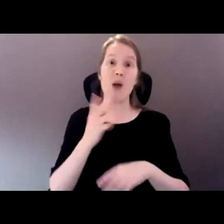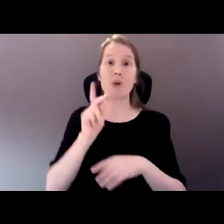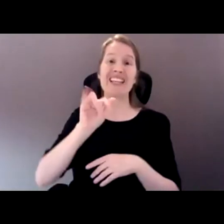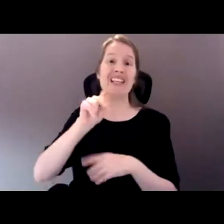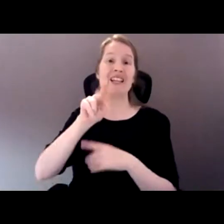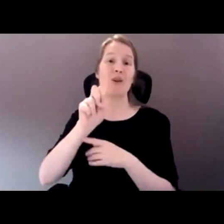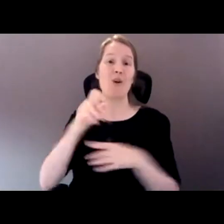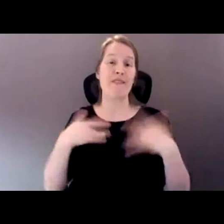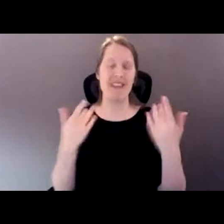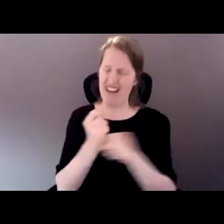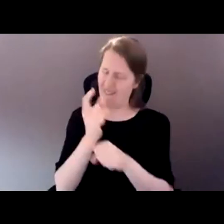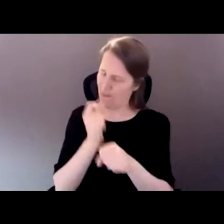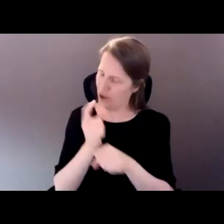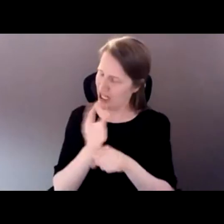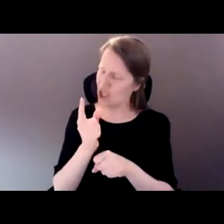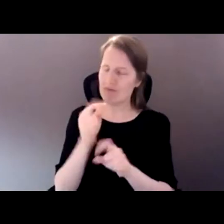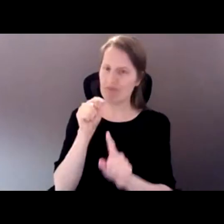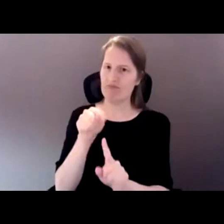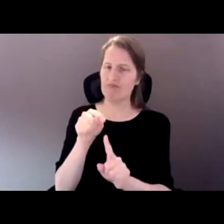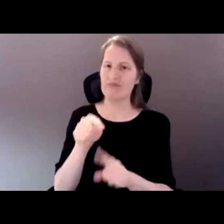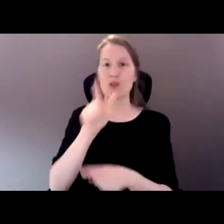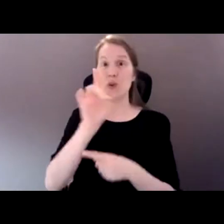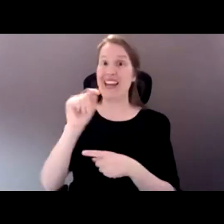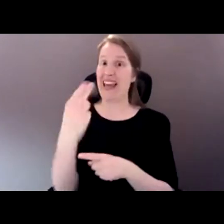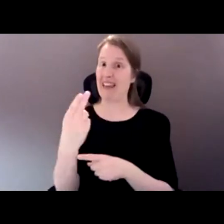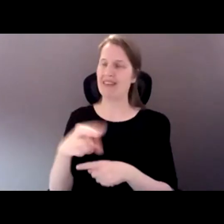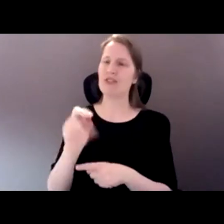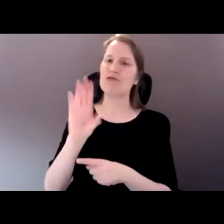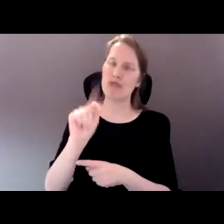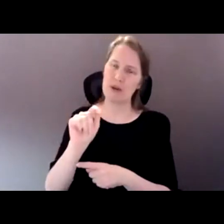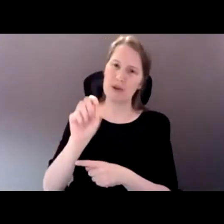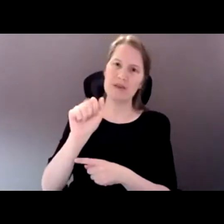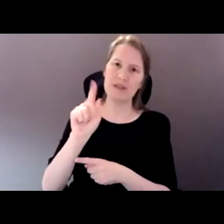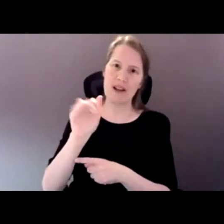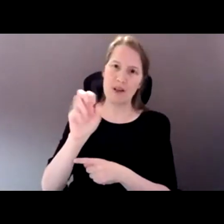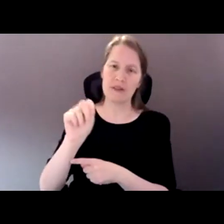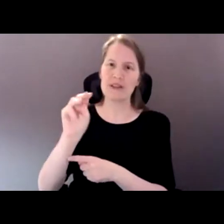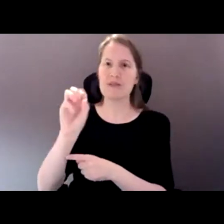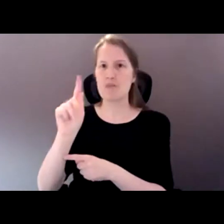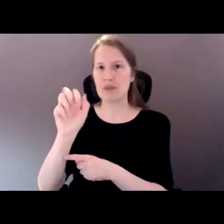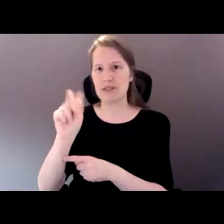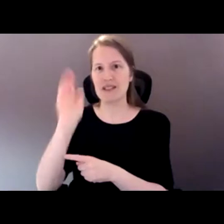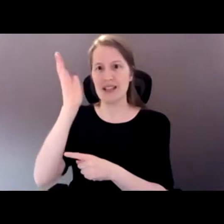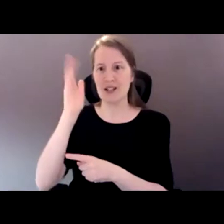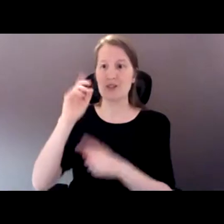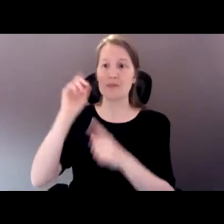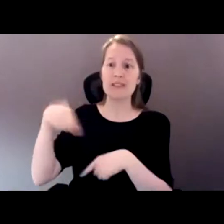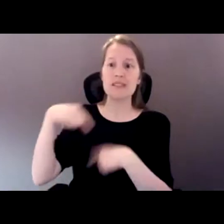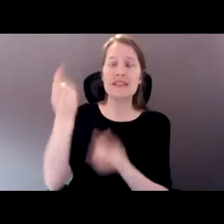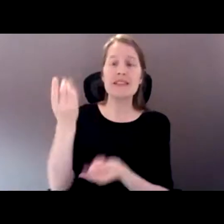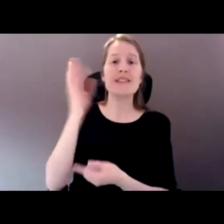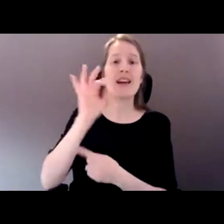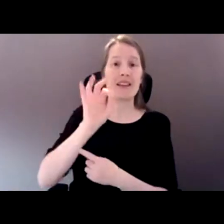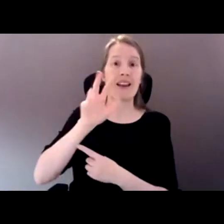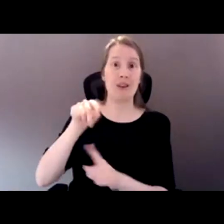held annually. And this year it is the 28th Robert Salomon Morton Lecture. Since 1993, this event has